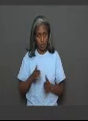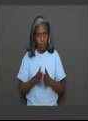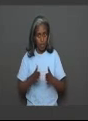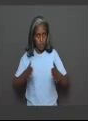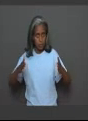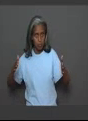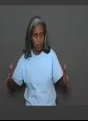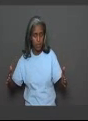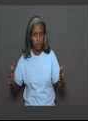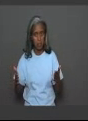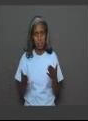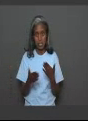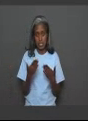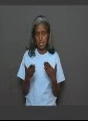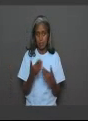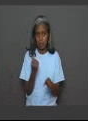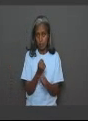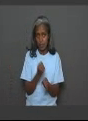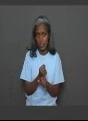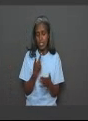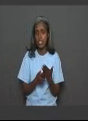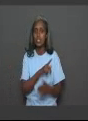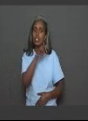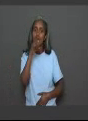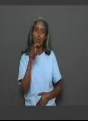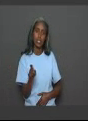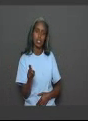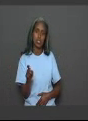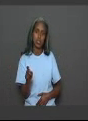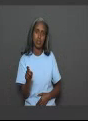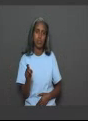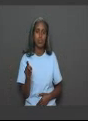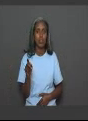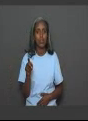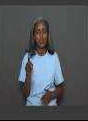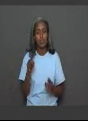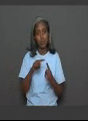We can expand and simplify this equation